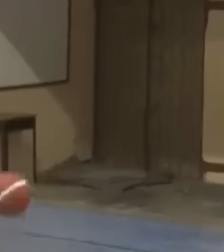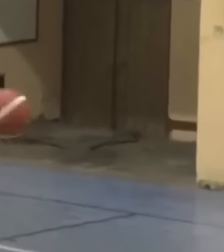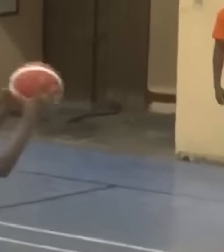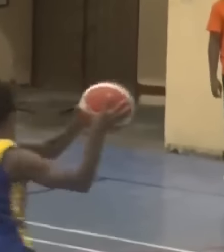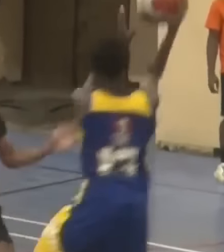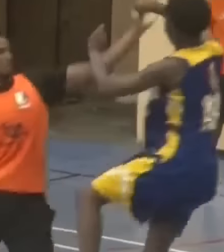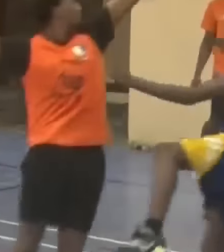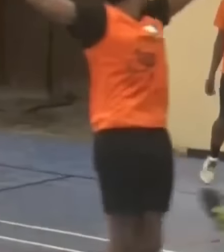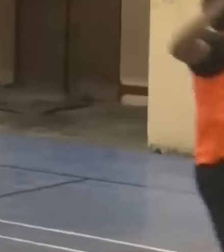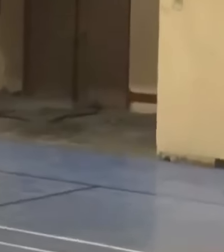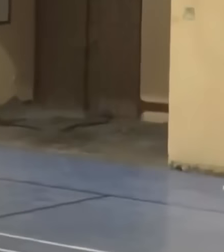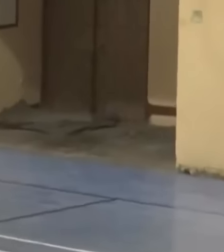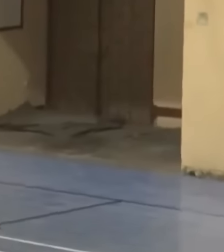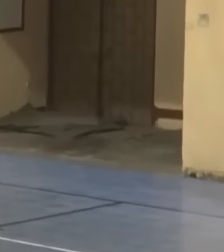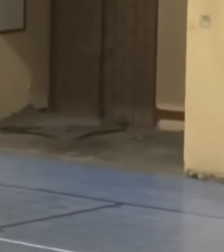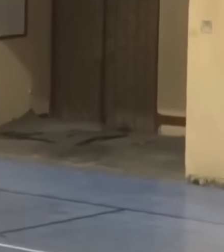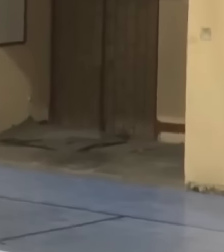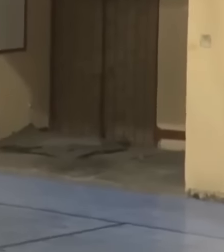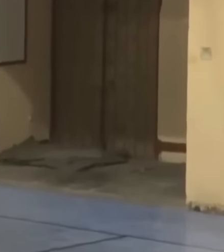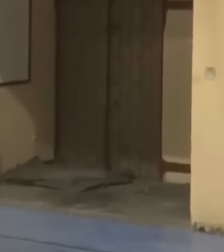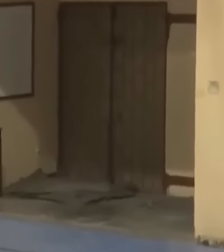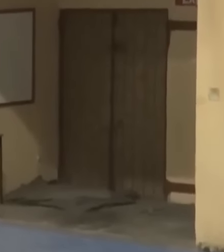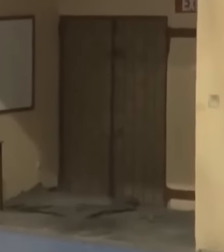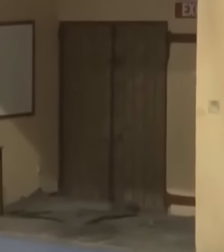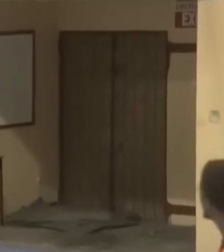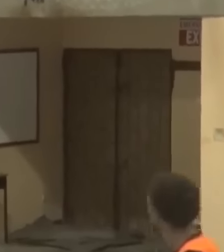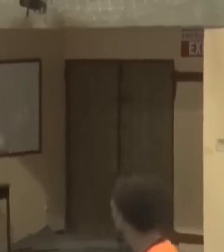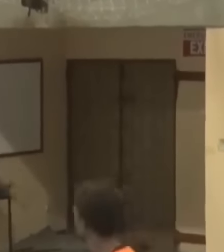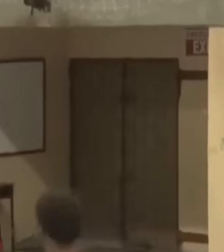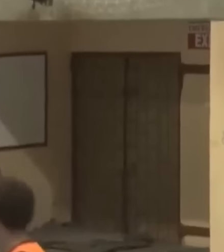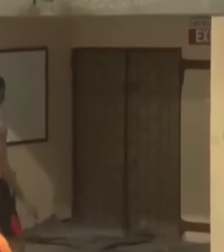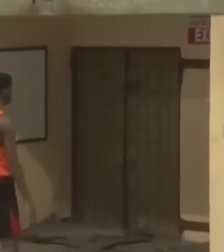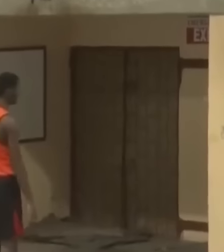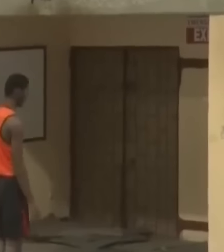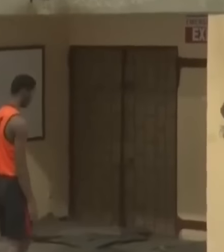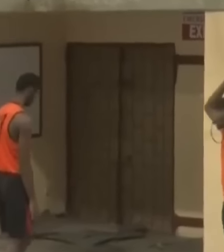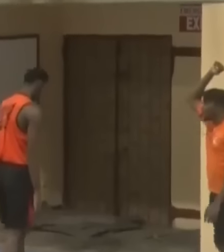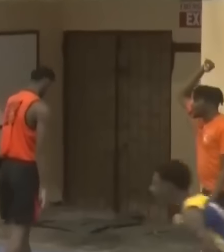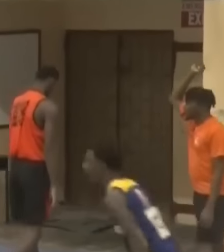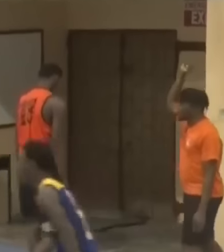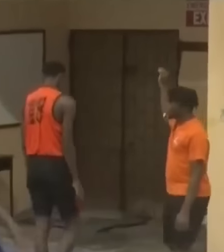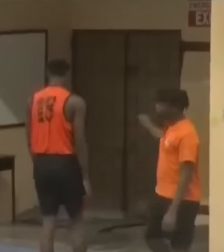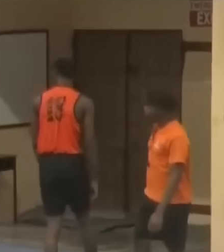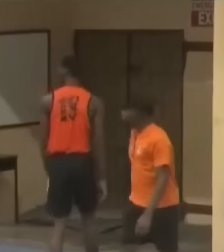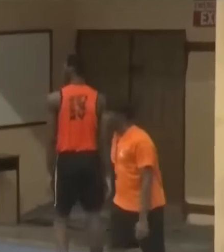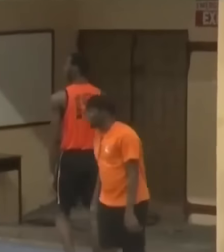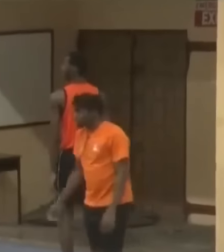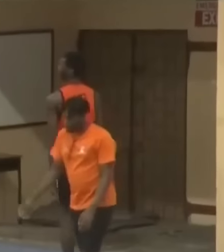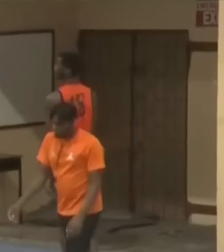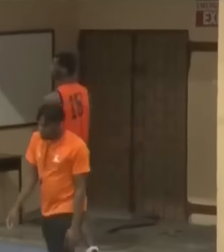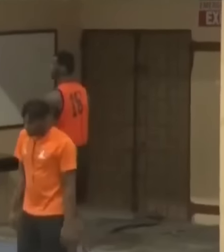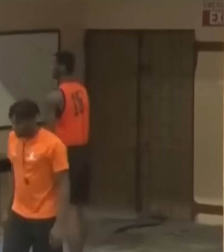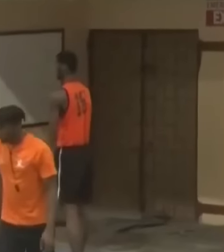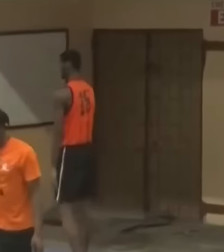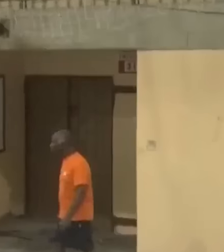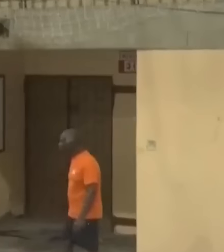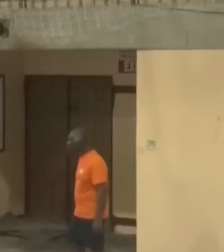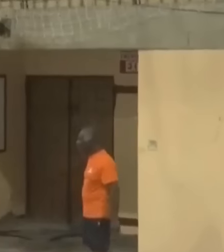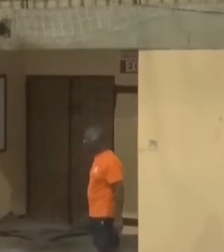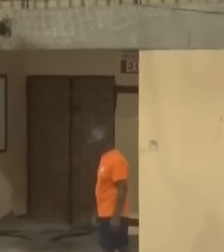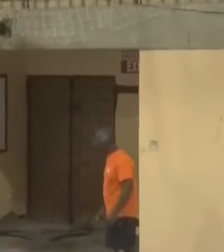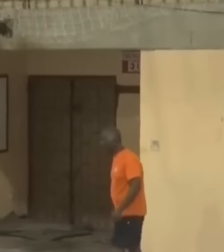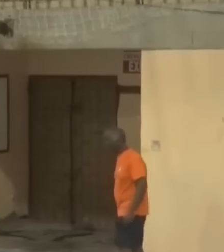The attempted 3 missed, and Griffith, with the chance, is fouled. That's big. Well, Griffith would miss